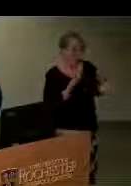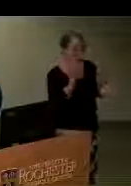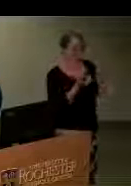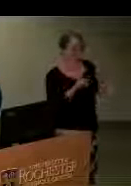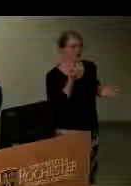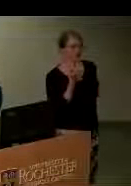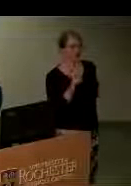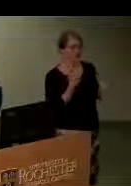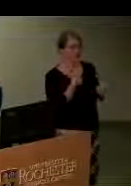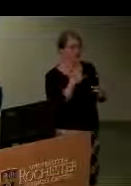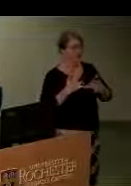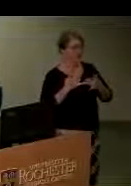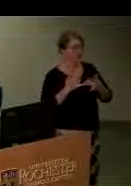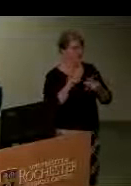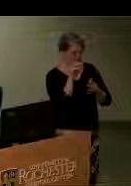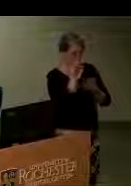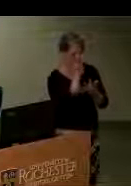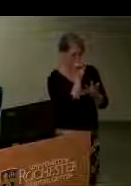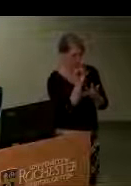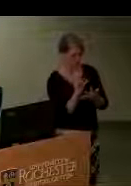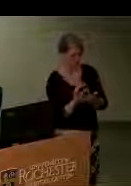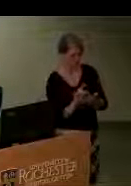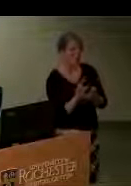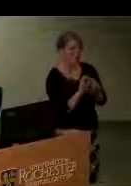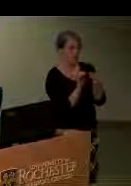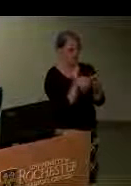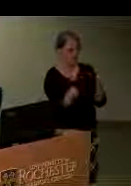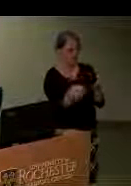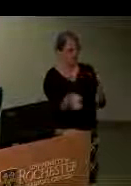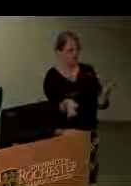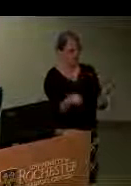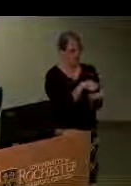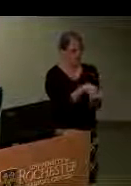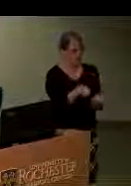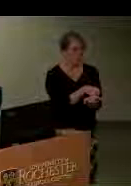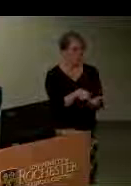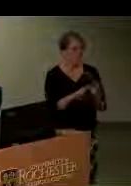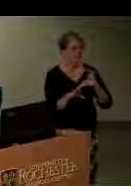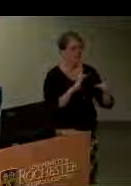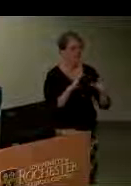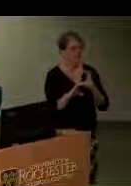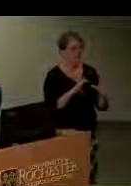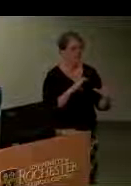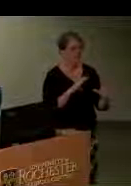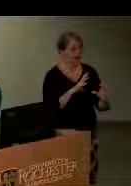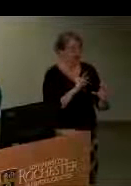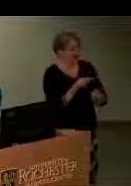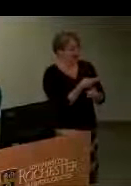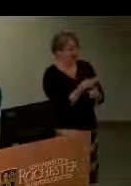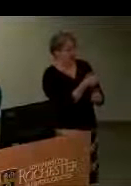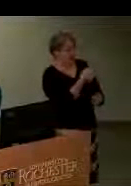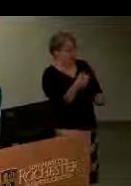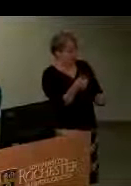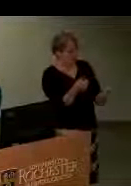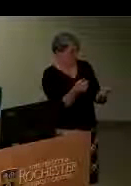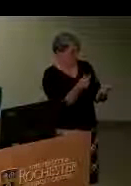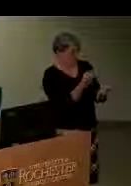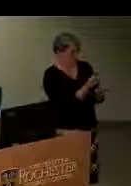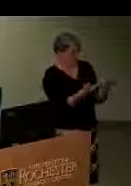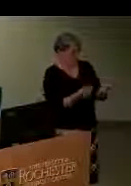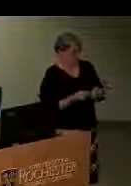we feel with spoken and written language. And taking care of any other living